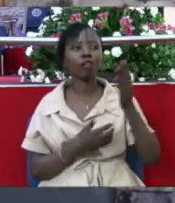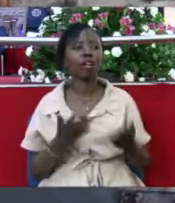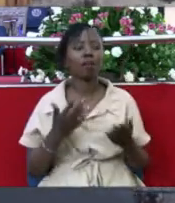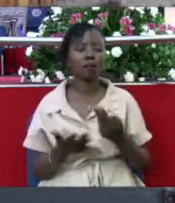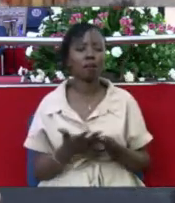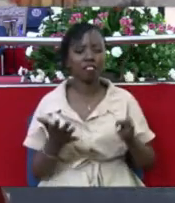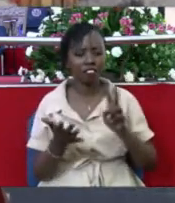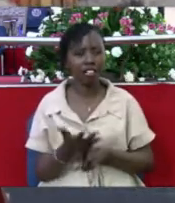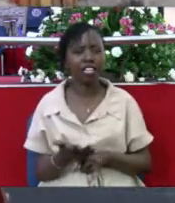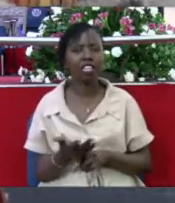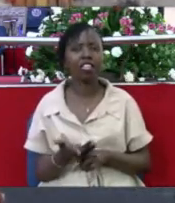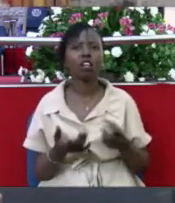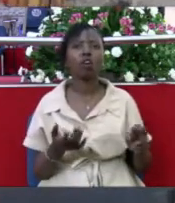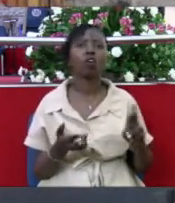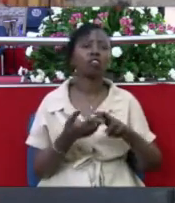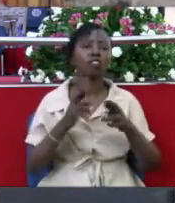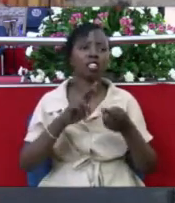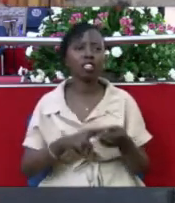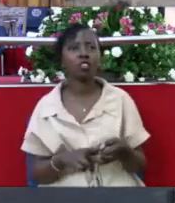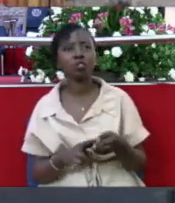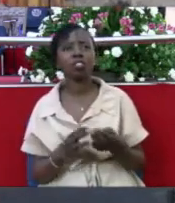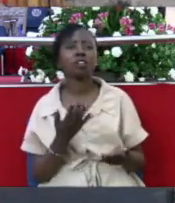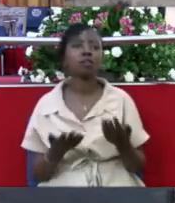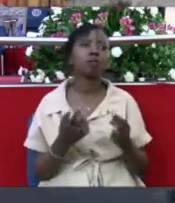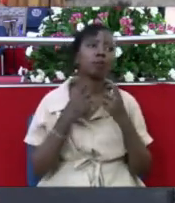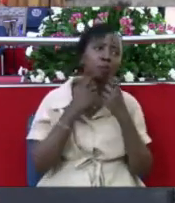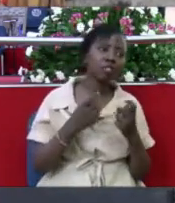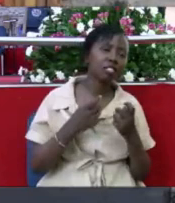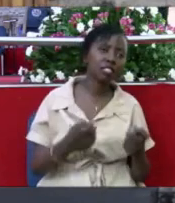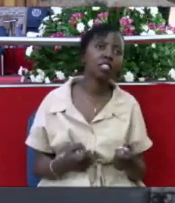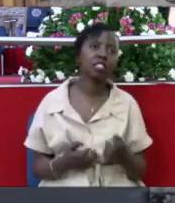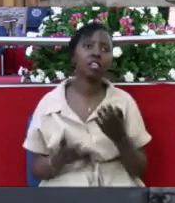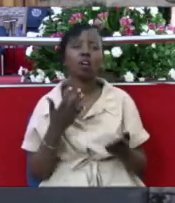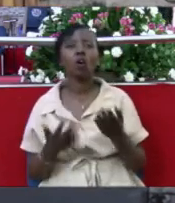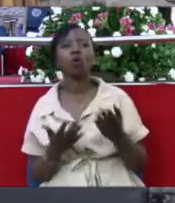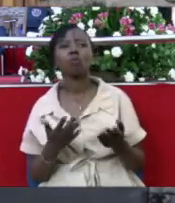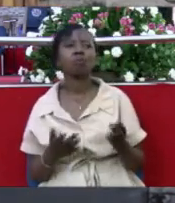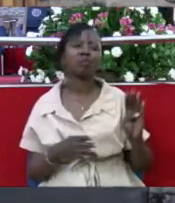or relationships, or sin, or maybe you became too busy